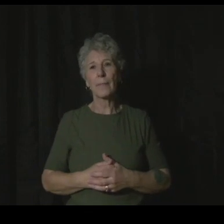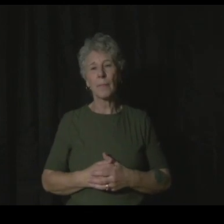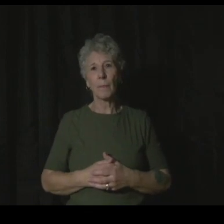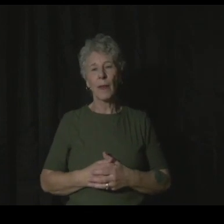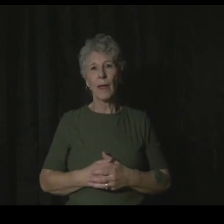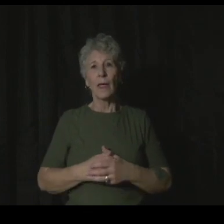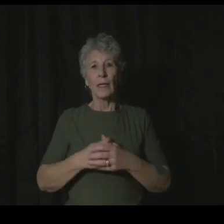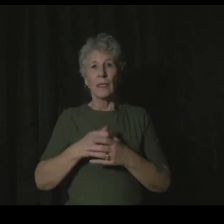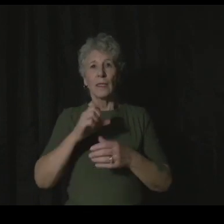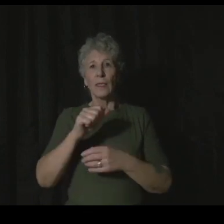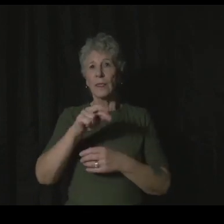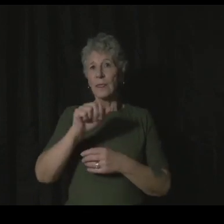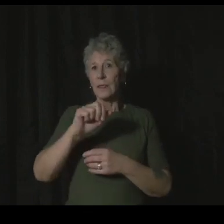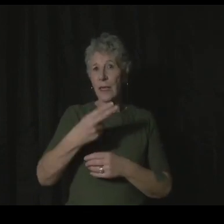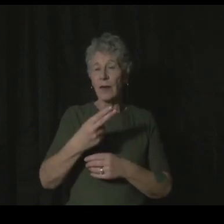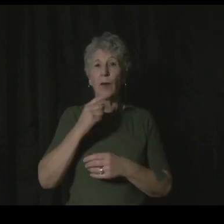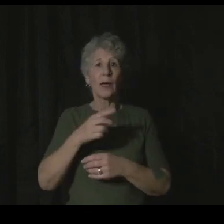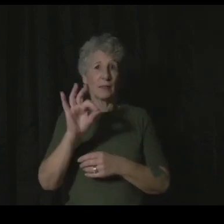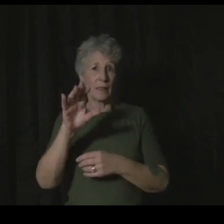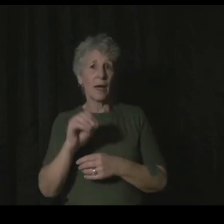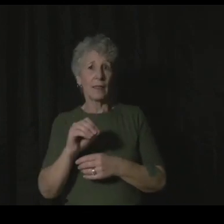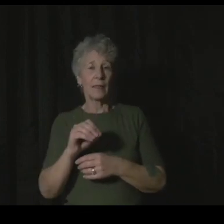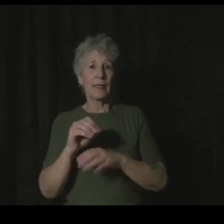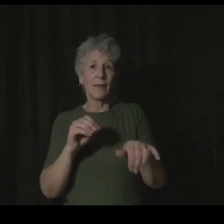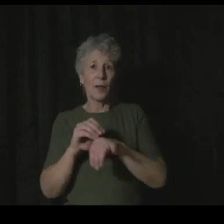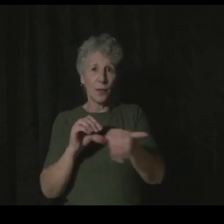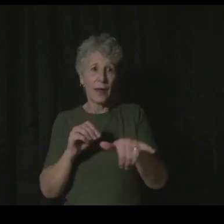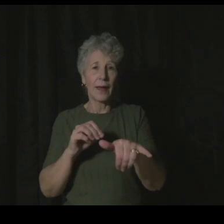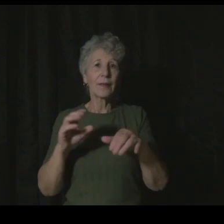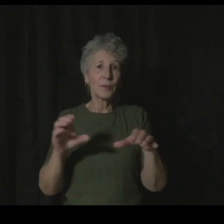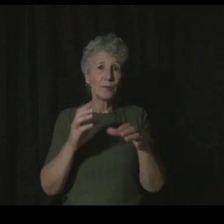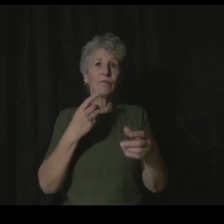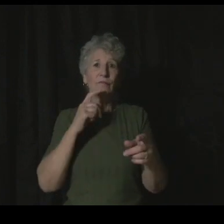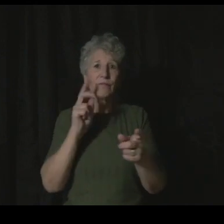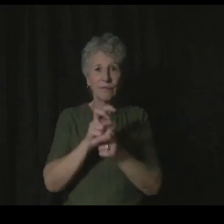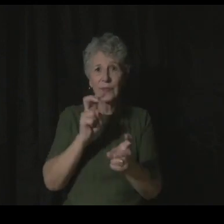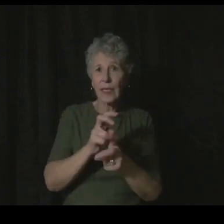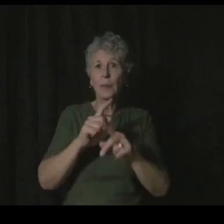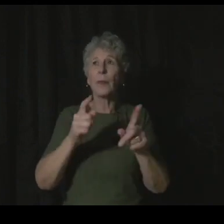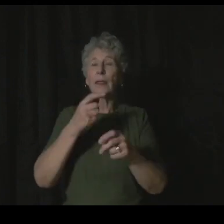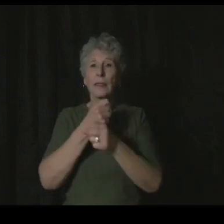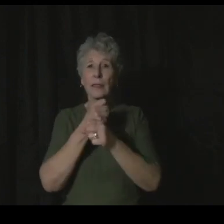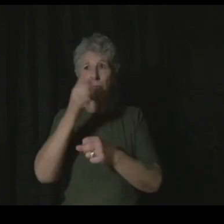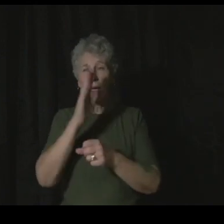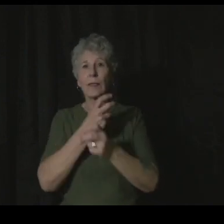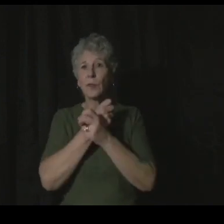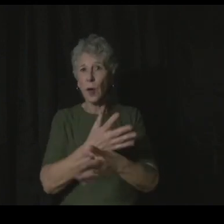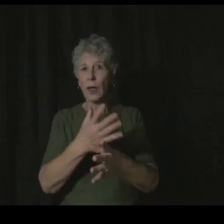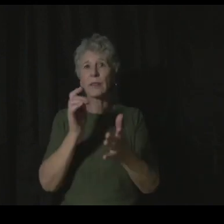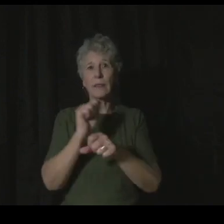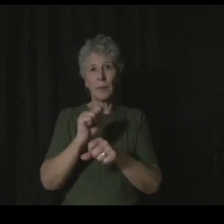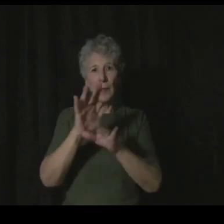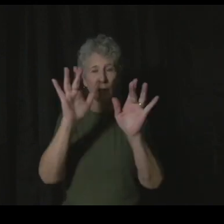even though they had to cooperate, it's God that caused the miracle. And so the story of Ishmael and